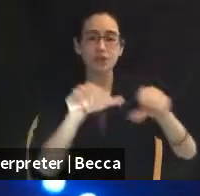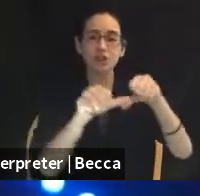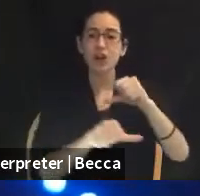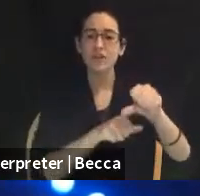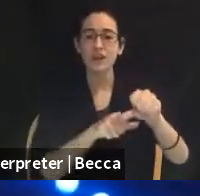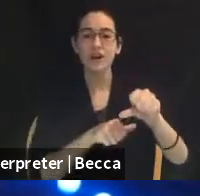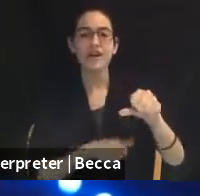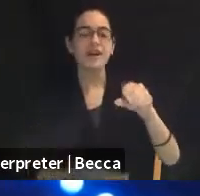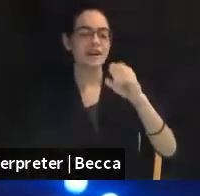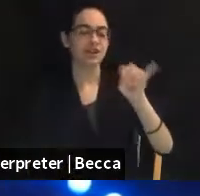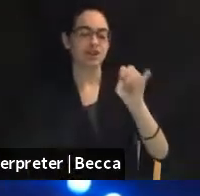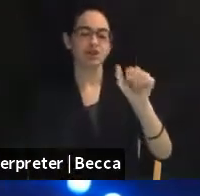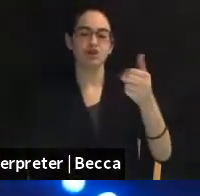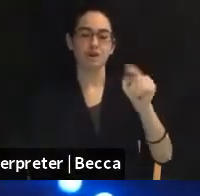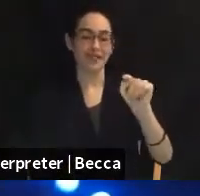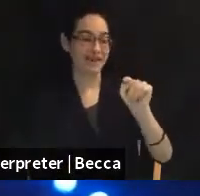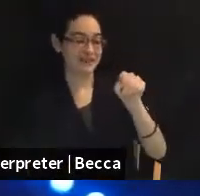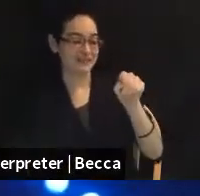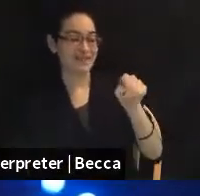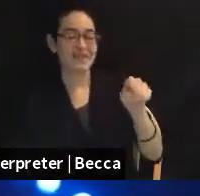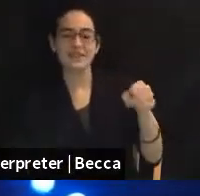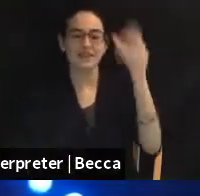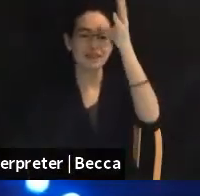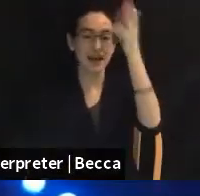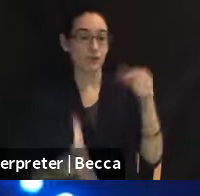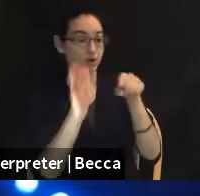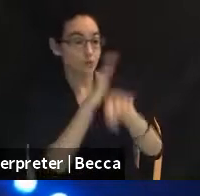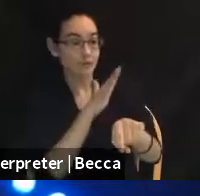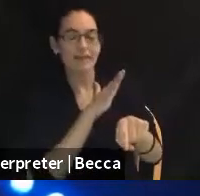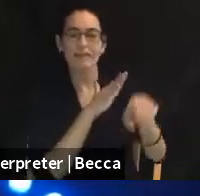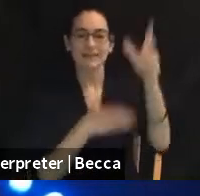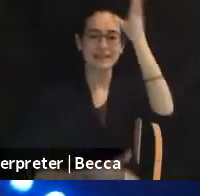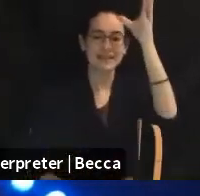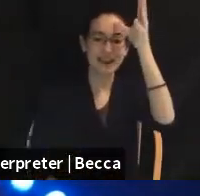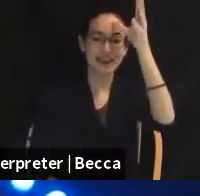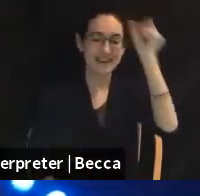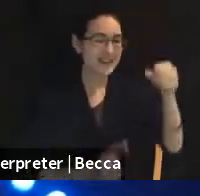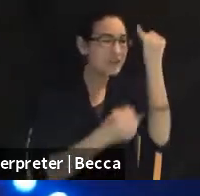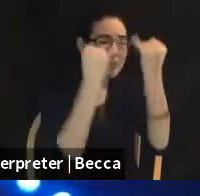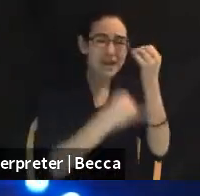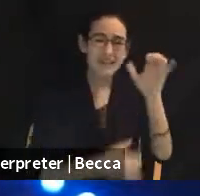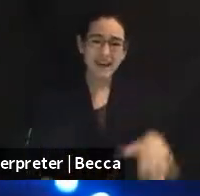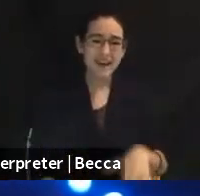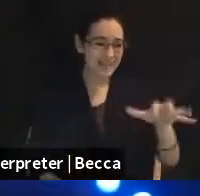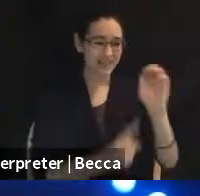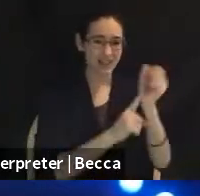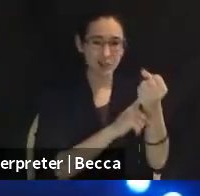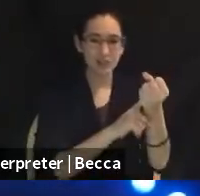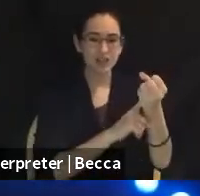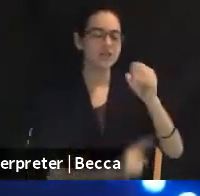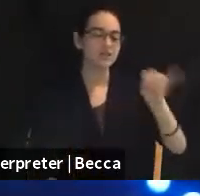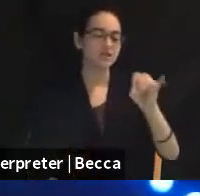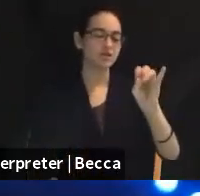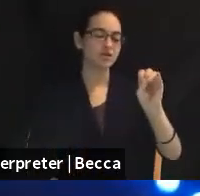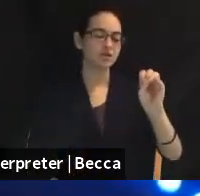kill David. Can you imagine your parents wanting to kill your best friend? That's the situation. And Jonathan ends up dying, and